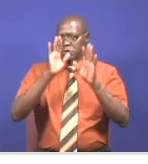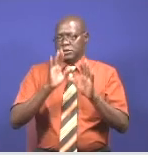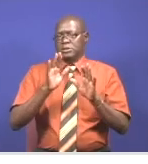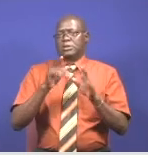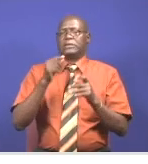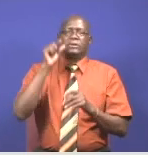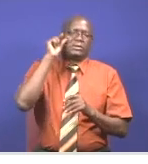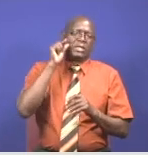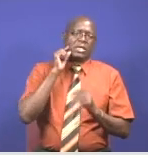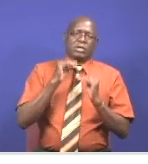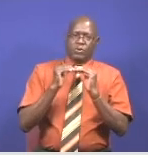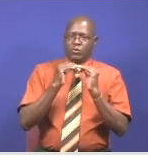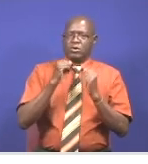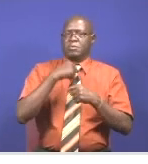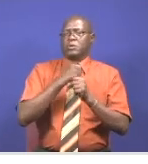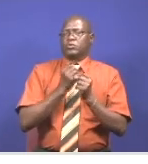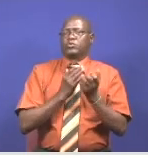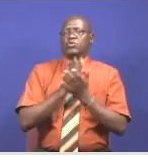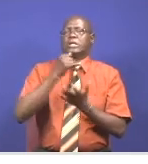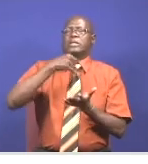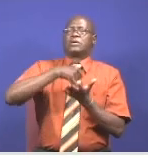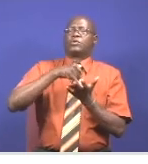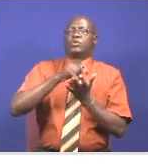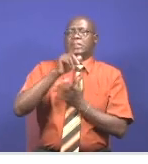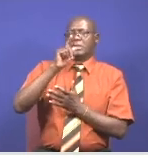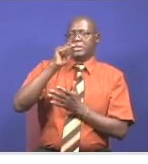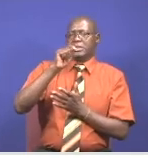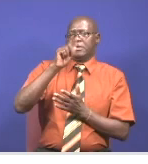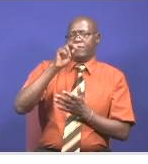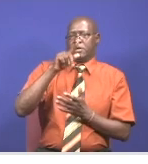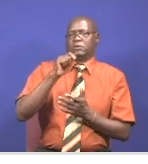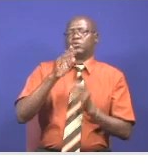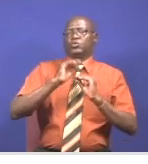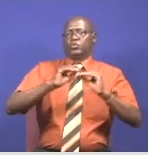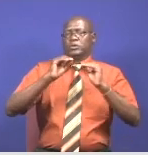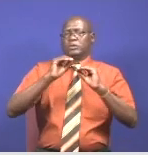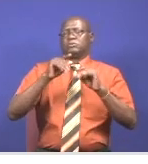gender equality to ensure inclusive TVET training and the needs of the